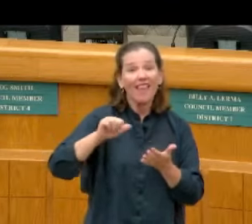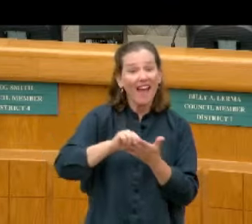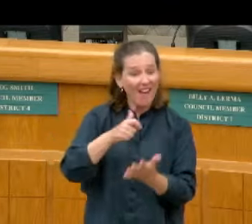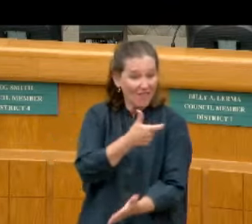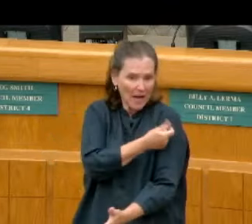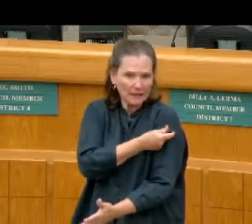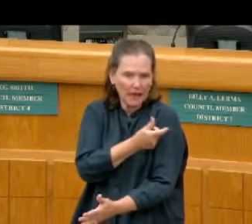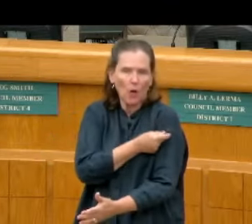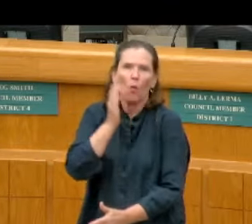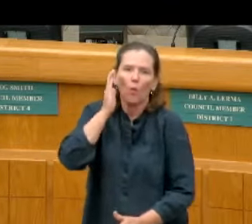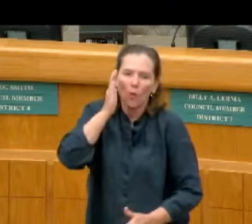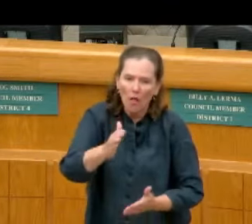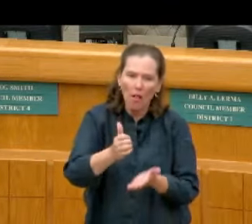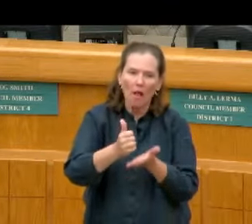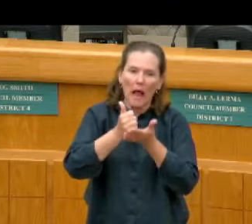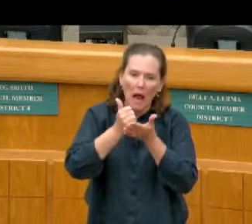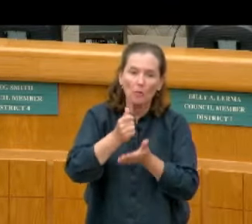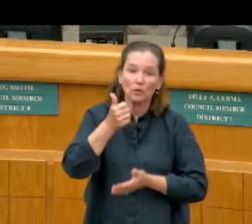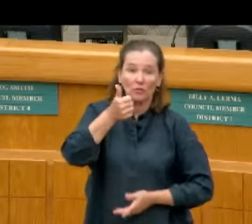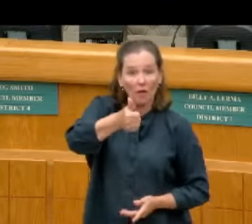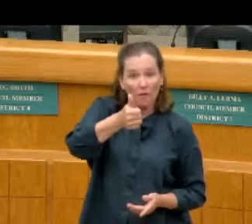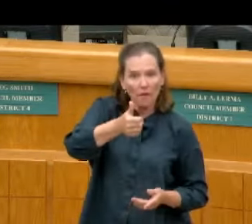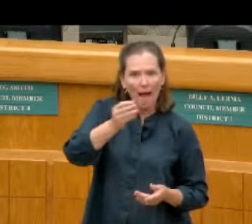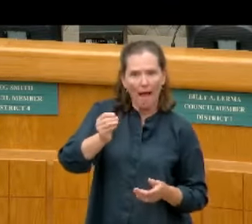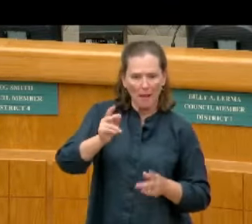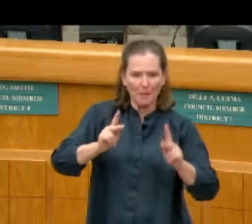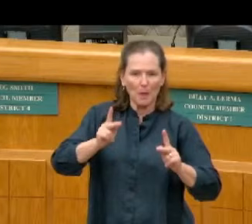and those you're around every single day.